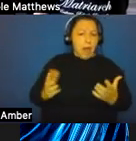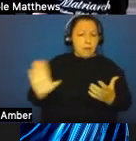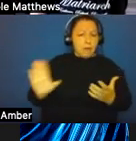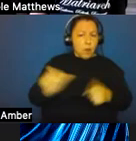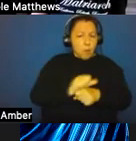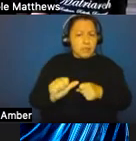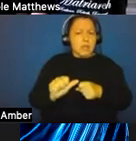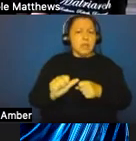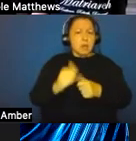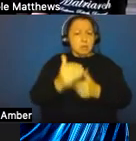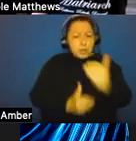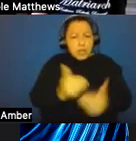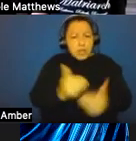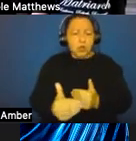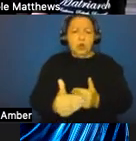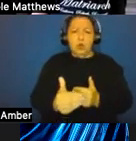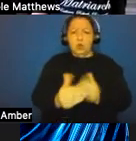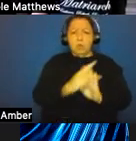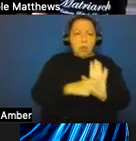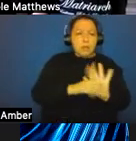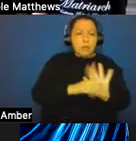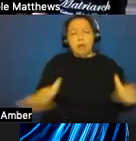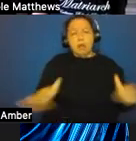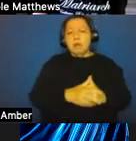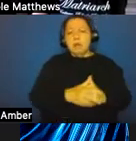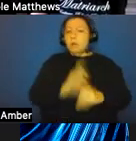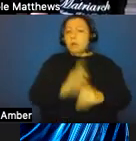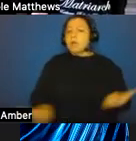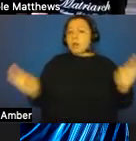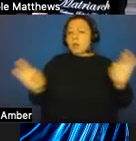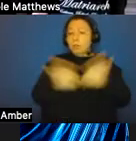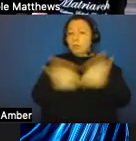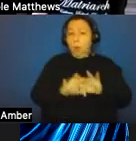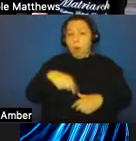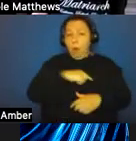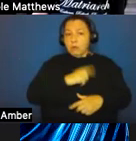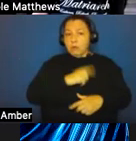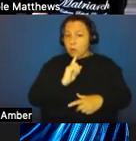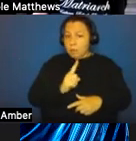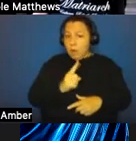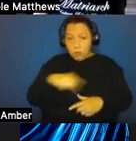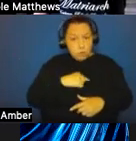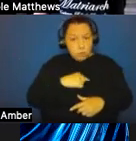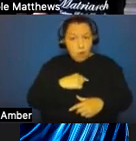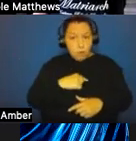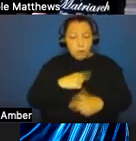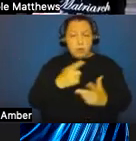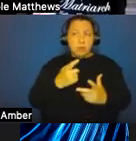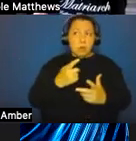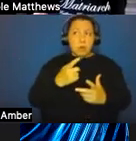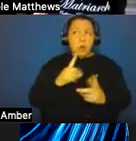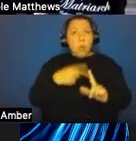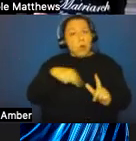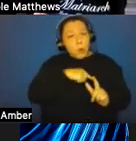protocols. And I think it's really important to make sure that we do these, that when we are looking at programming, when we're looking